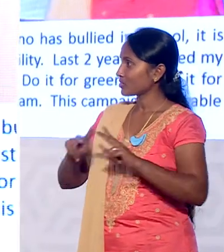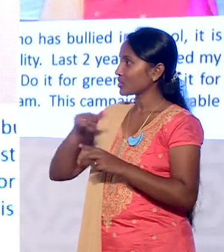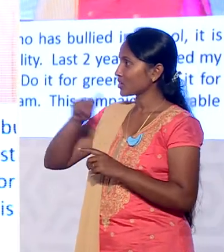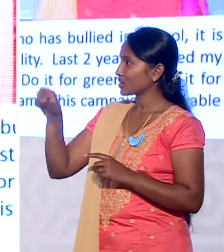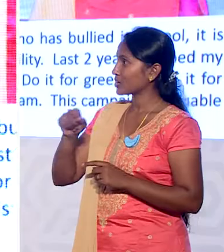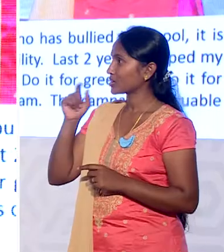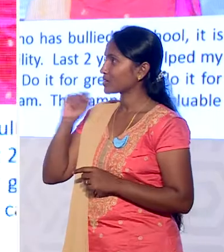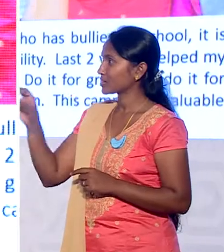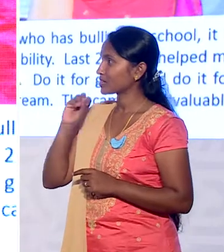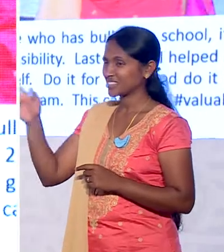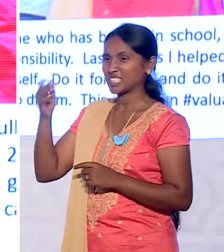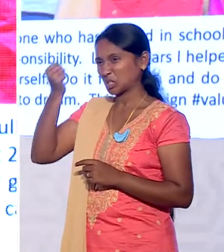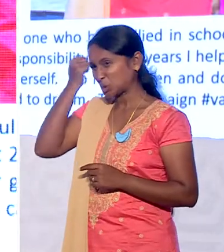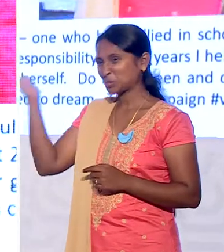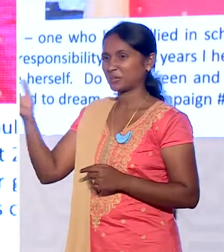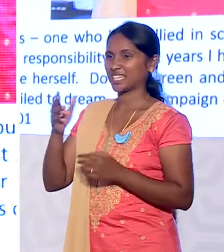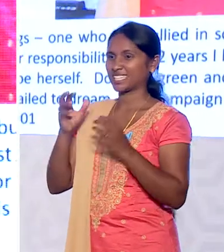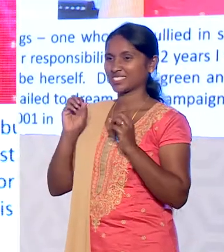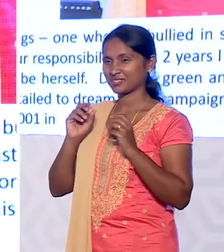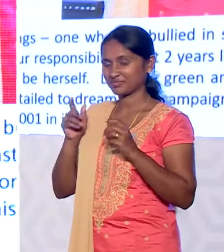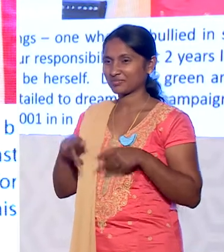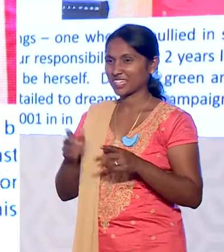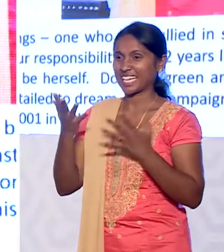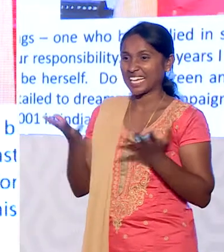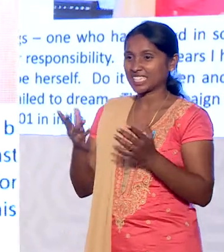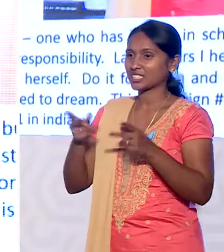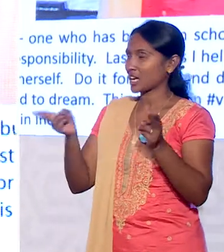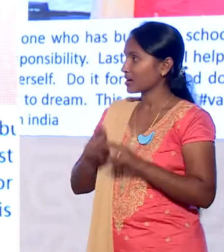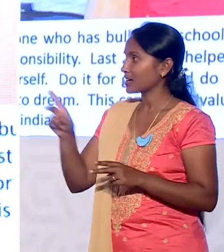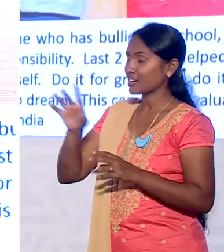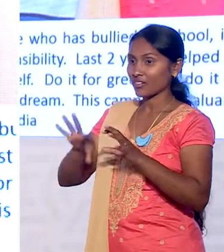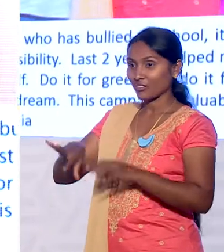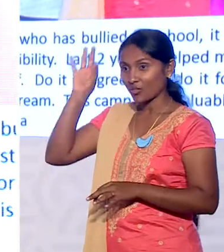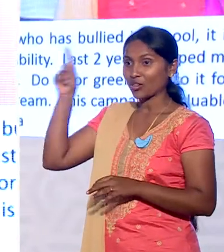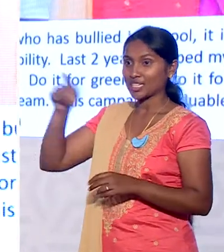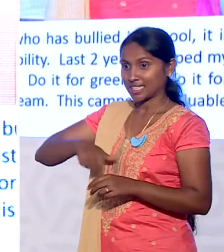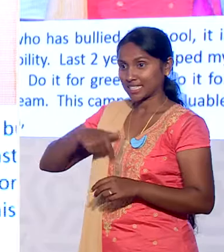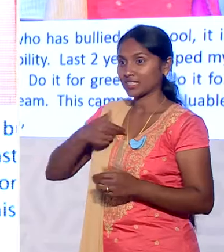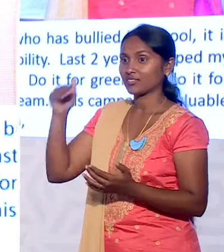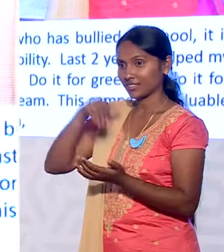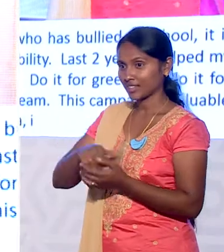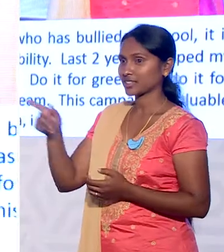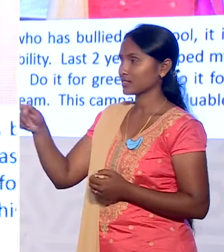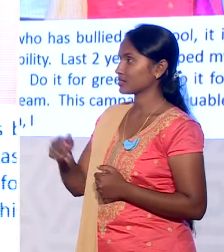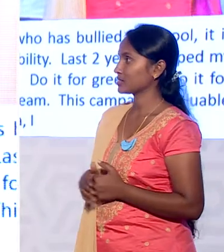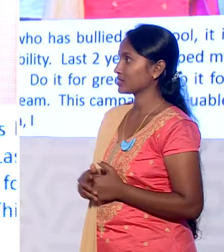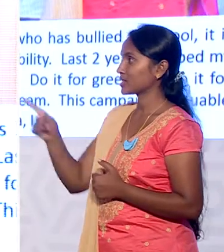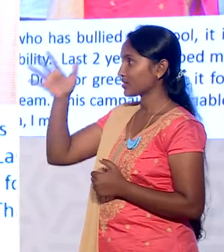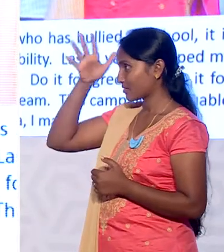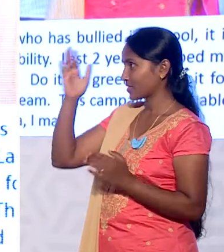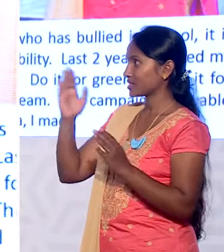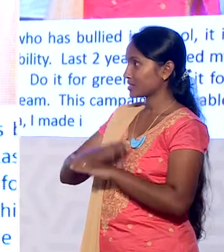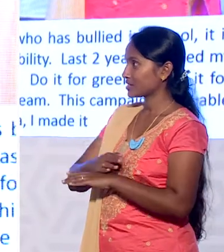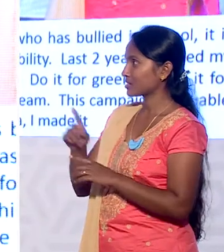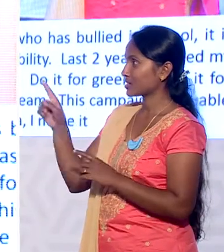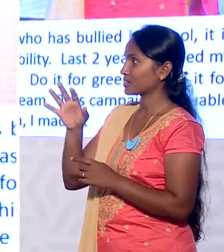I was stupid and crazy, and we made it happen, I found myself again. In my father's death, I